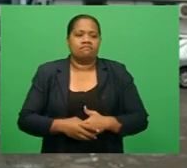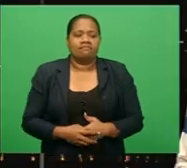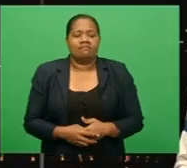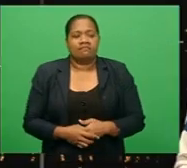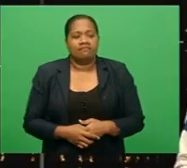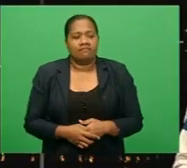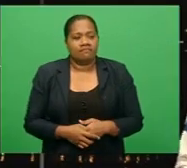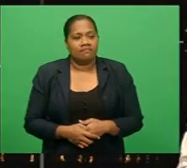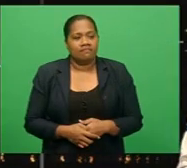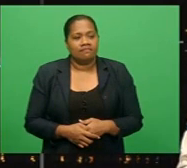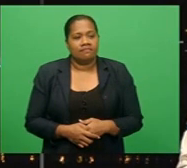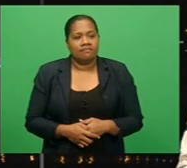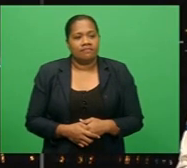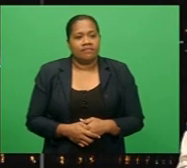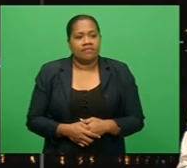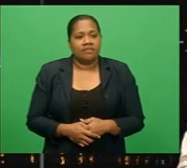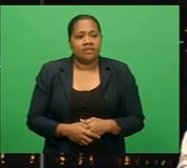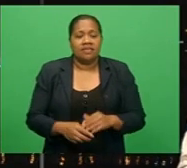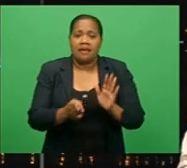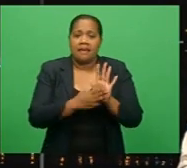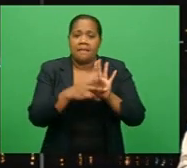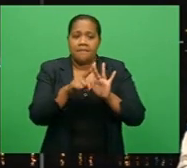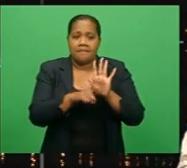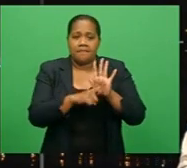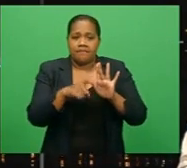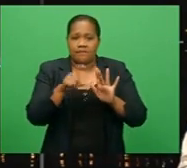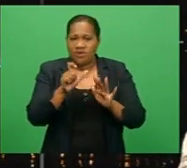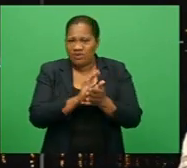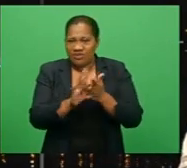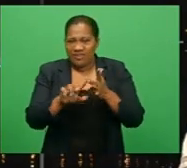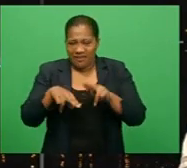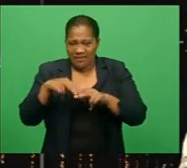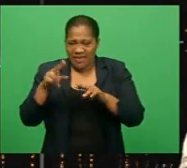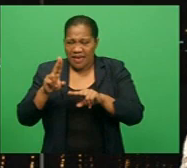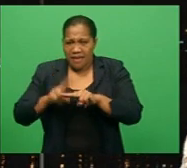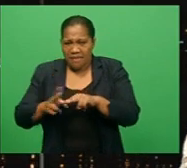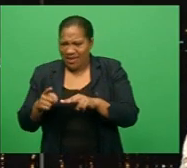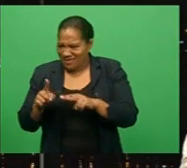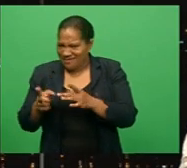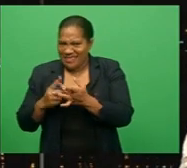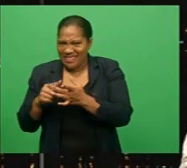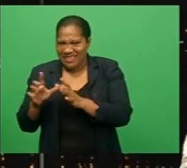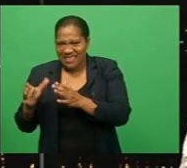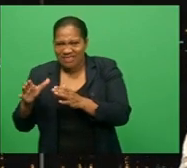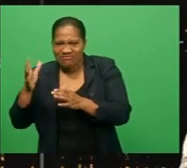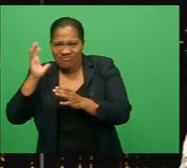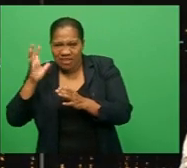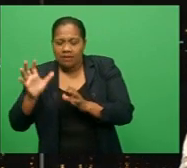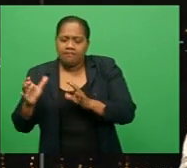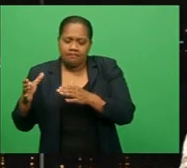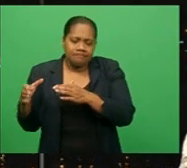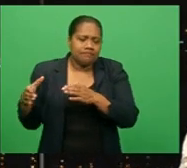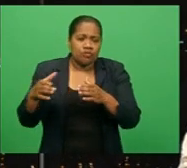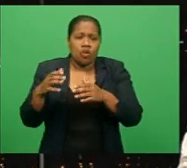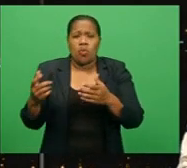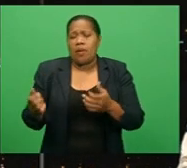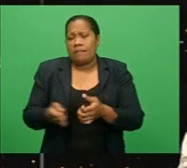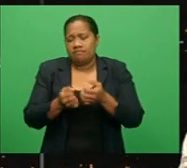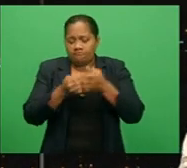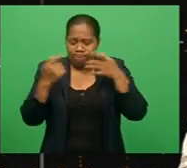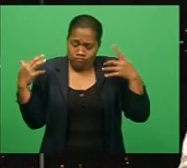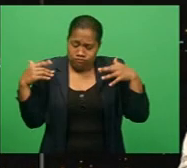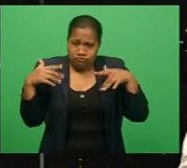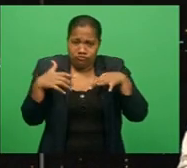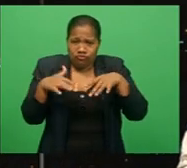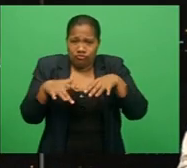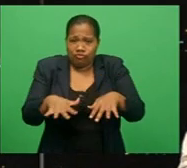News. The Mirchi FM and Radio Fiji 2 Diwali Doom has been hailed a success, with hundreds of Fijians taking part in the